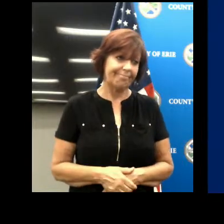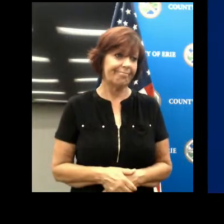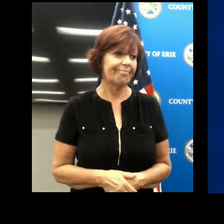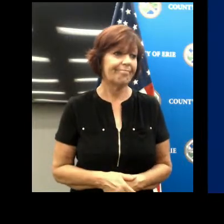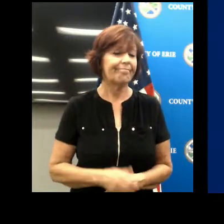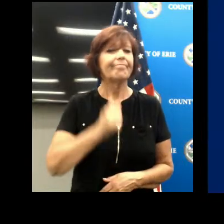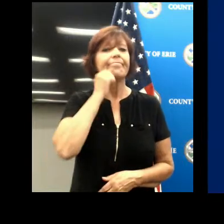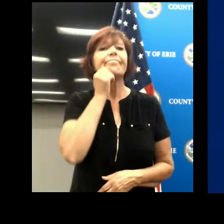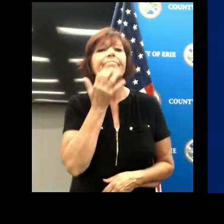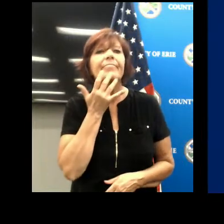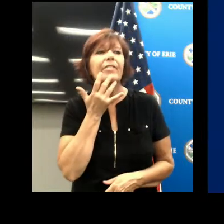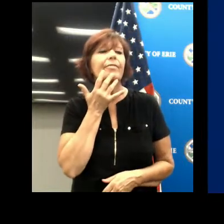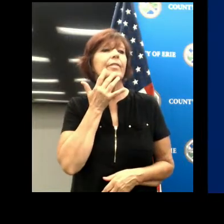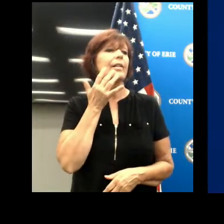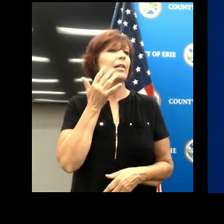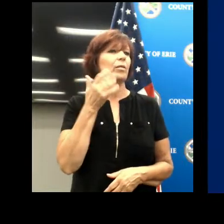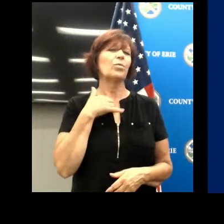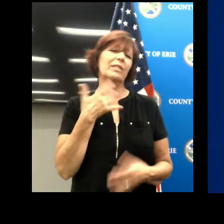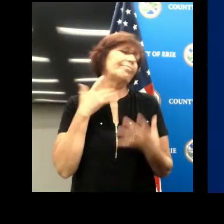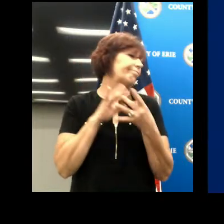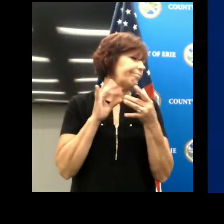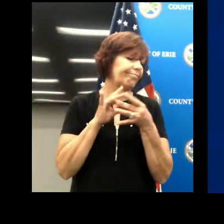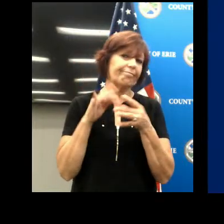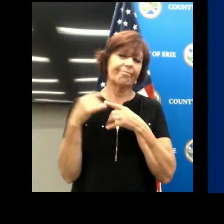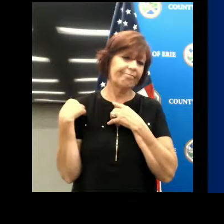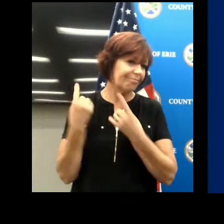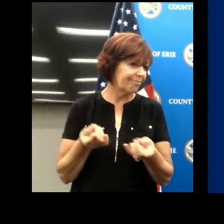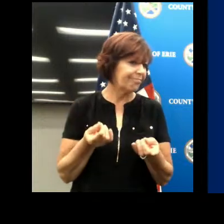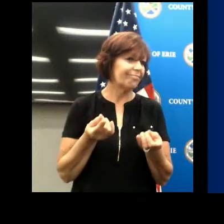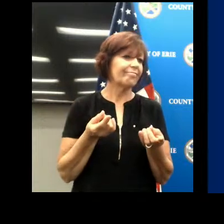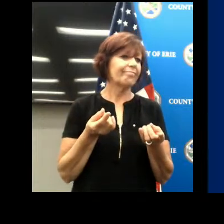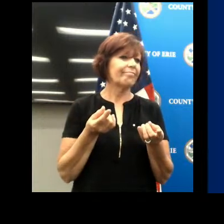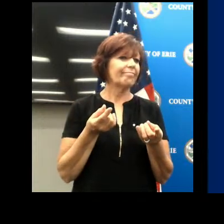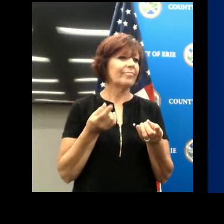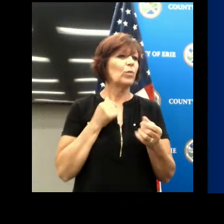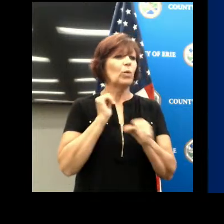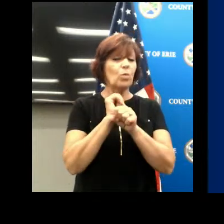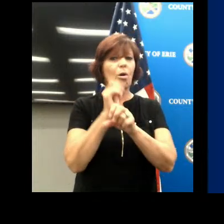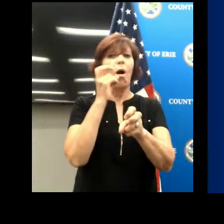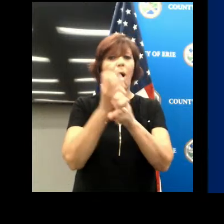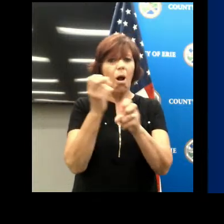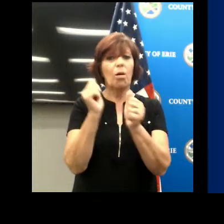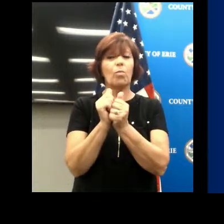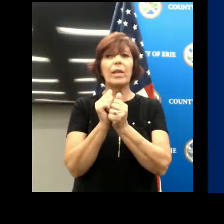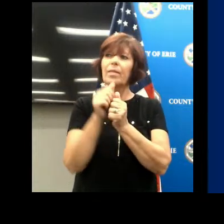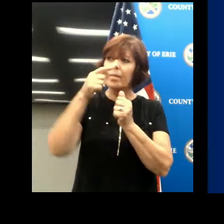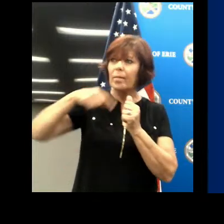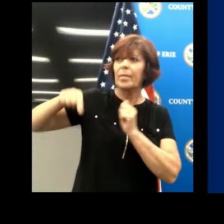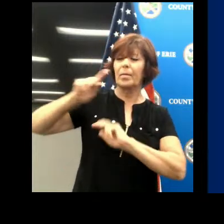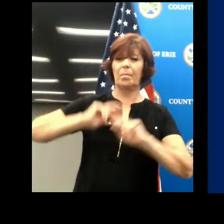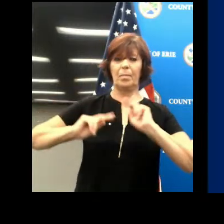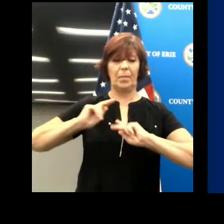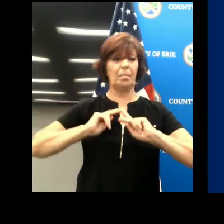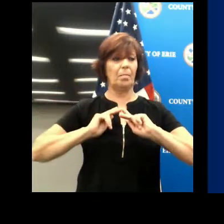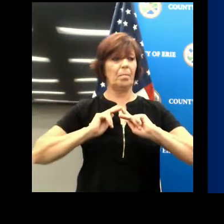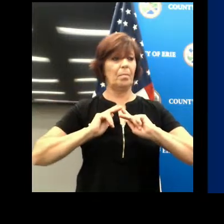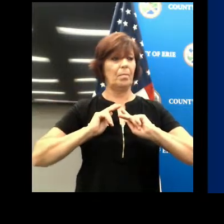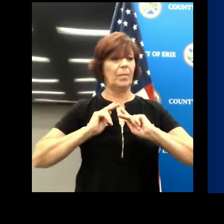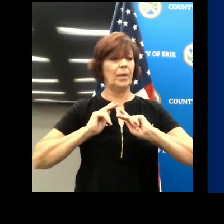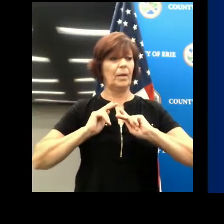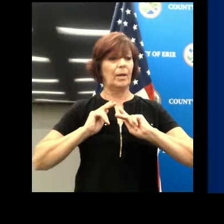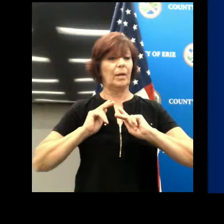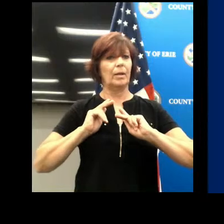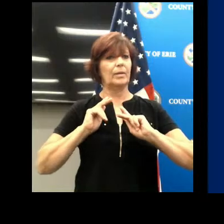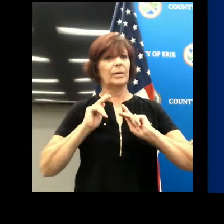Race and ethnicity, once again, we've talked about this. We've worked very hard with our partners, especially the Ignite Hope